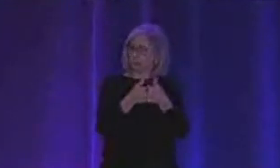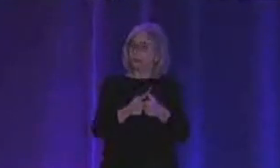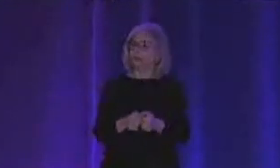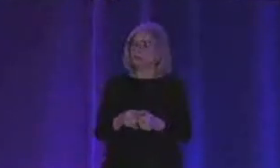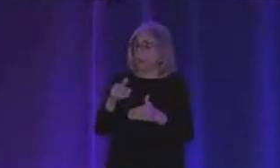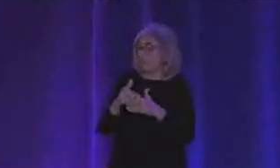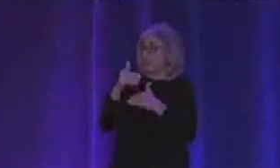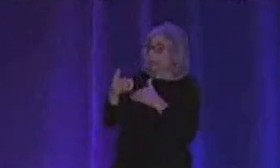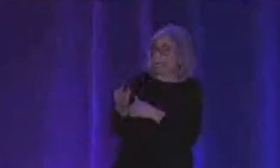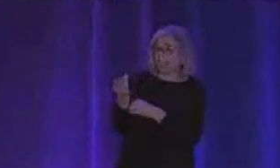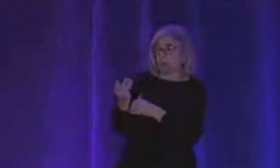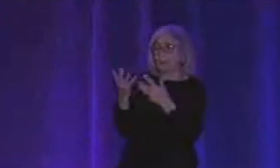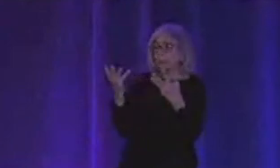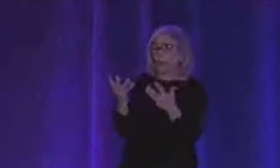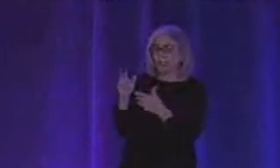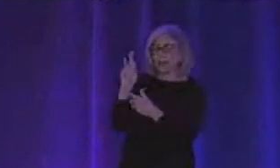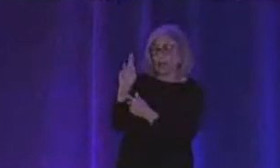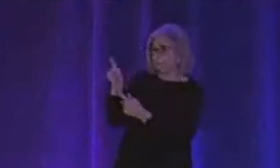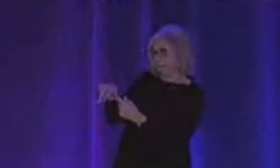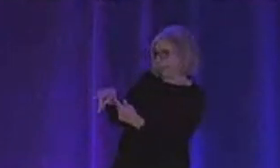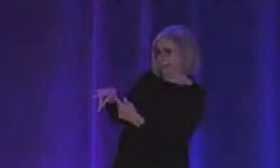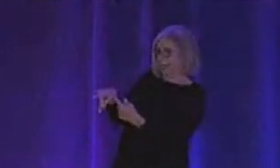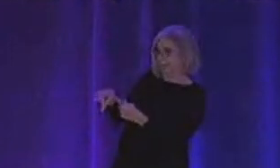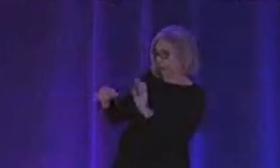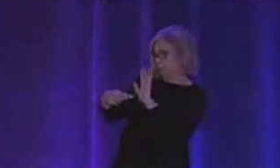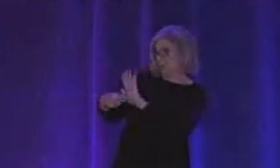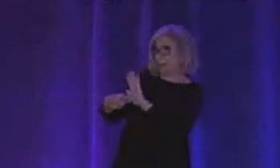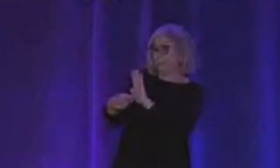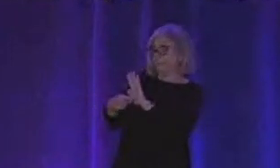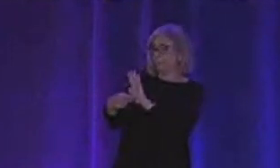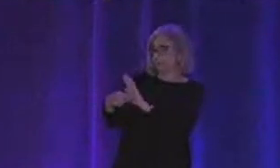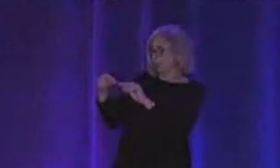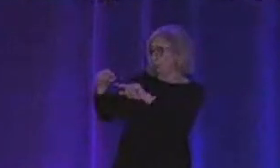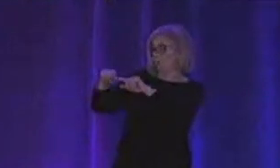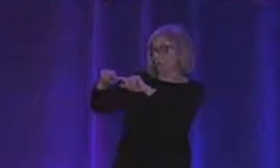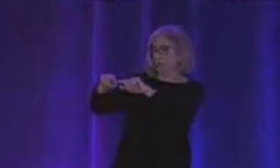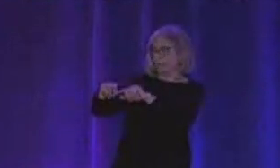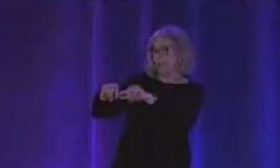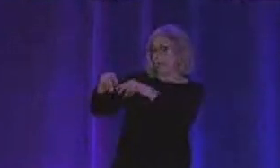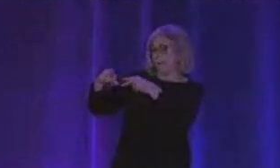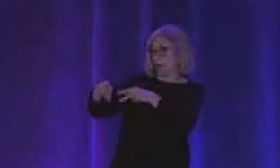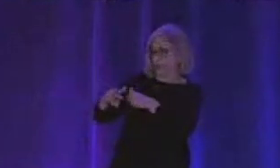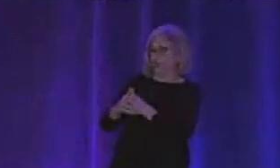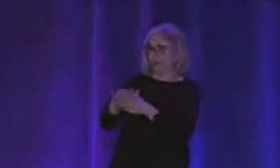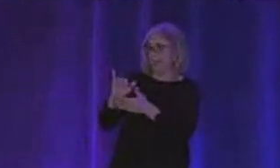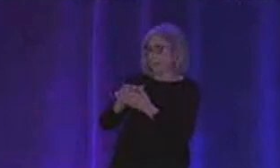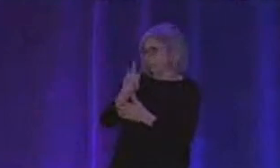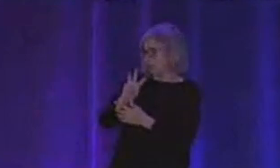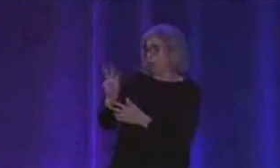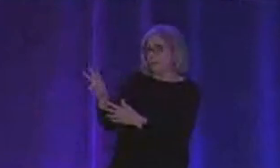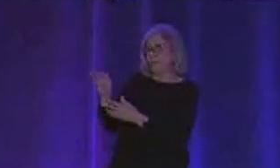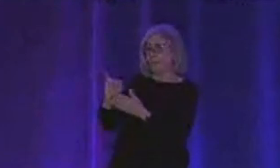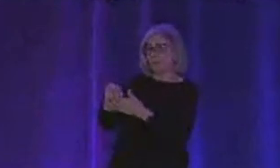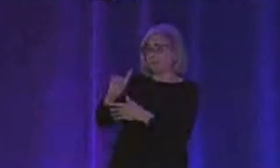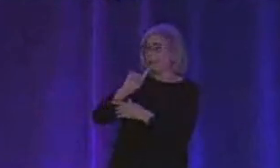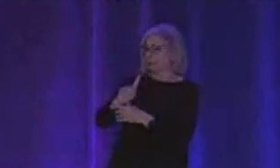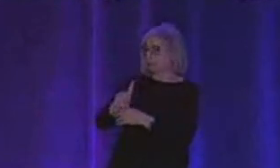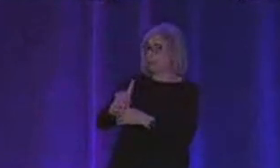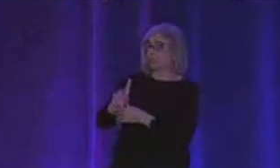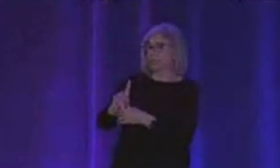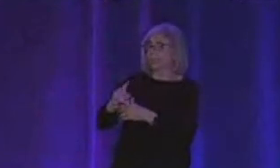The next property is RP, which stands for relying party. This is the website that's actually trying